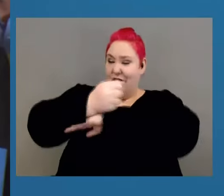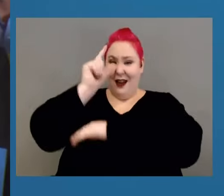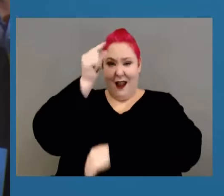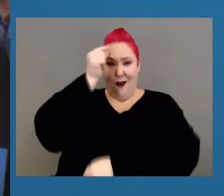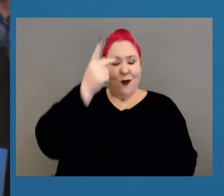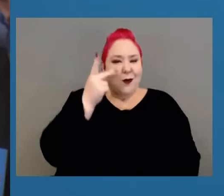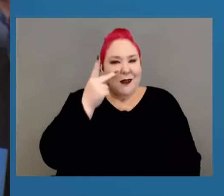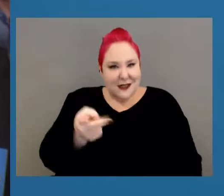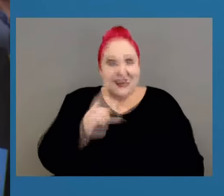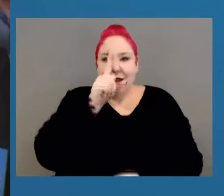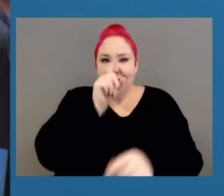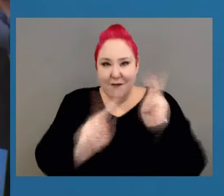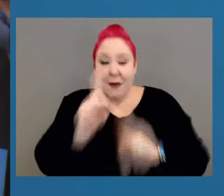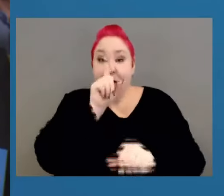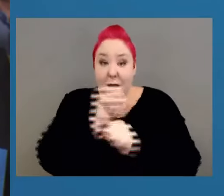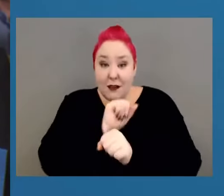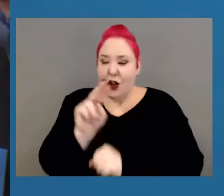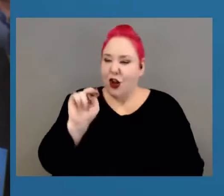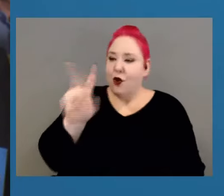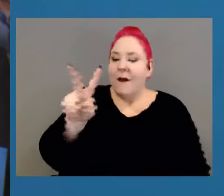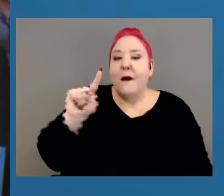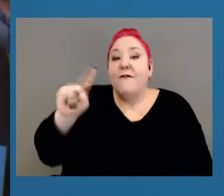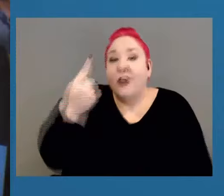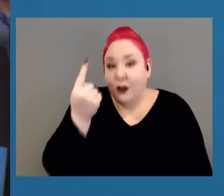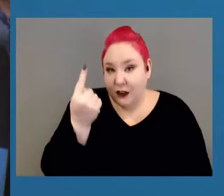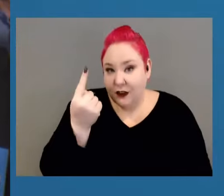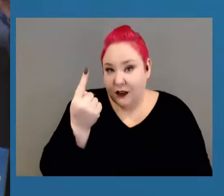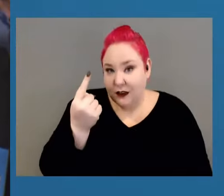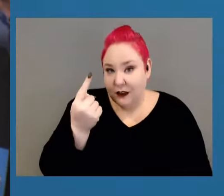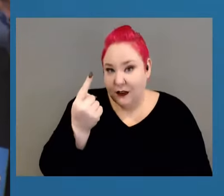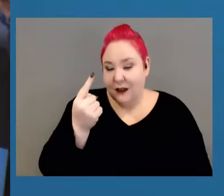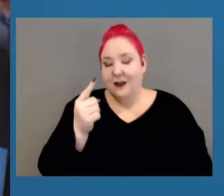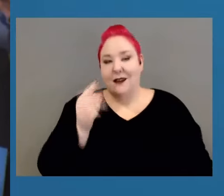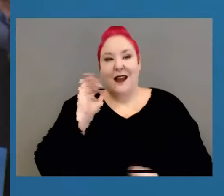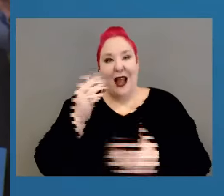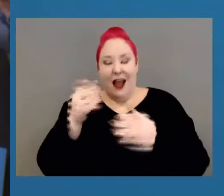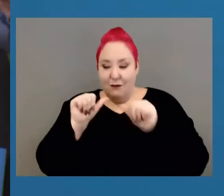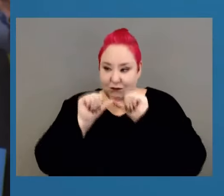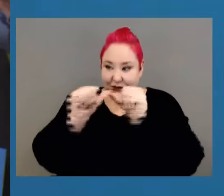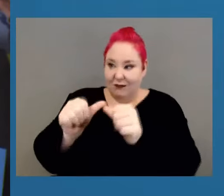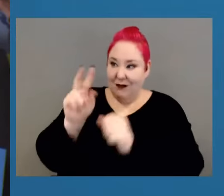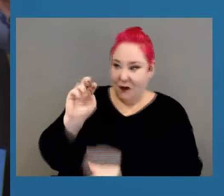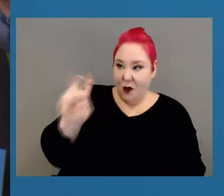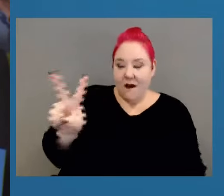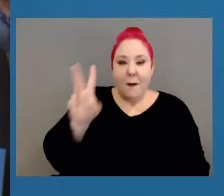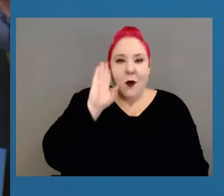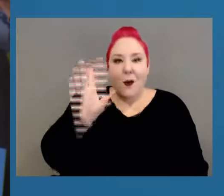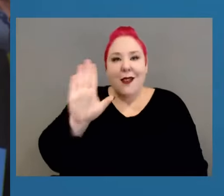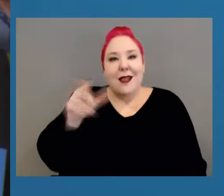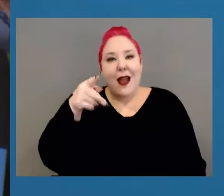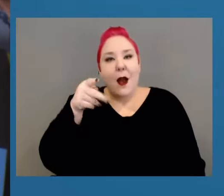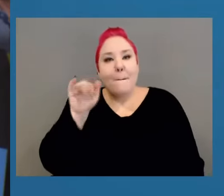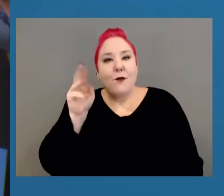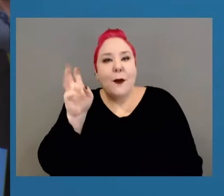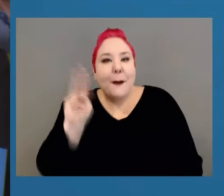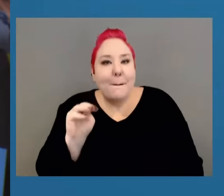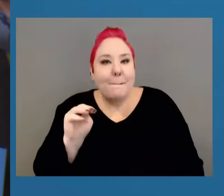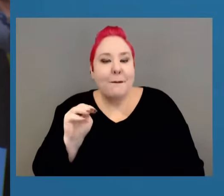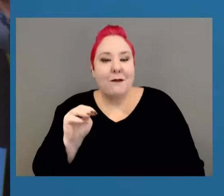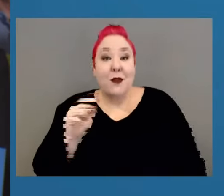on November 1st and through the month of November lose the premiums that help them afford health